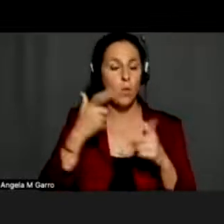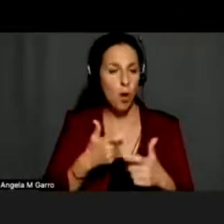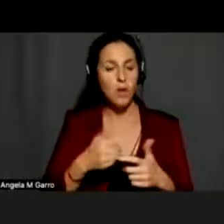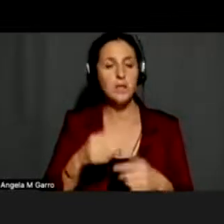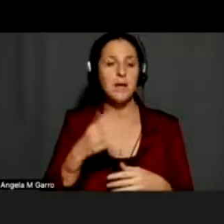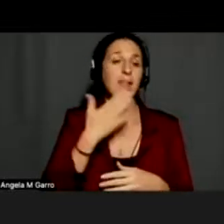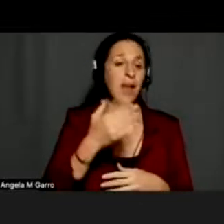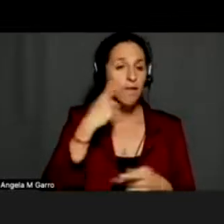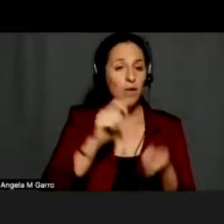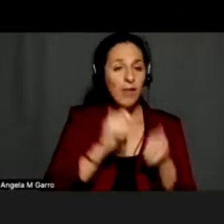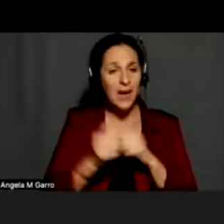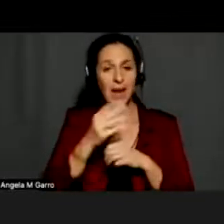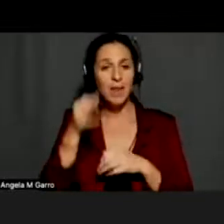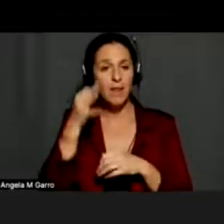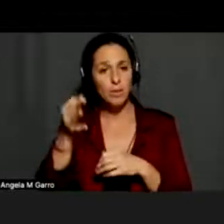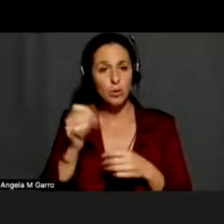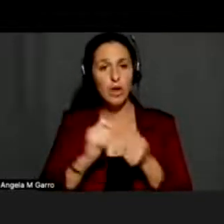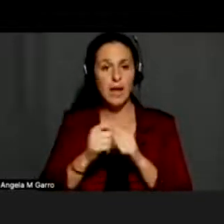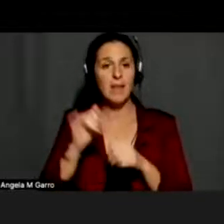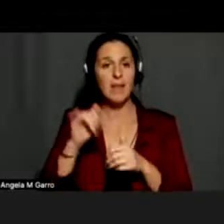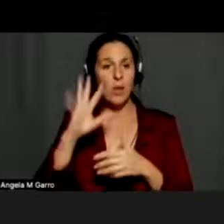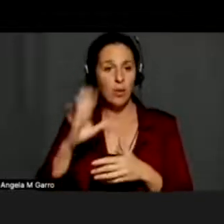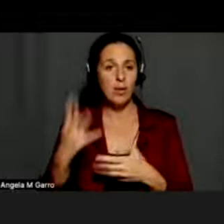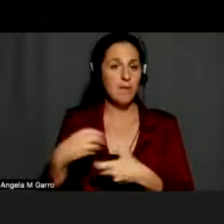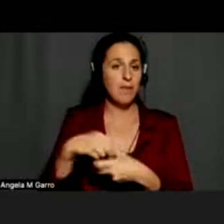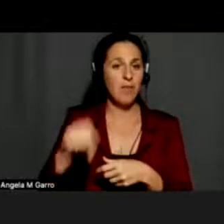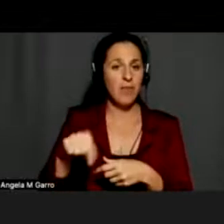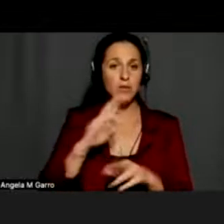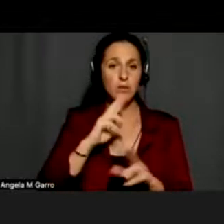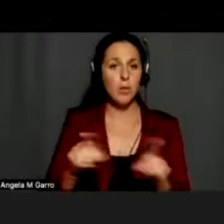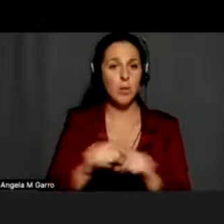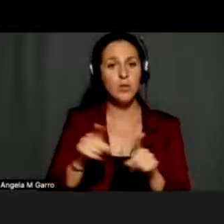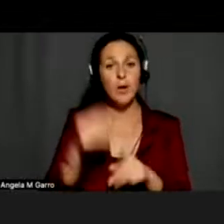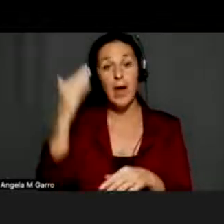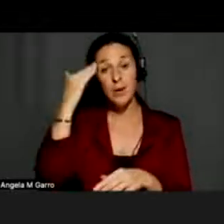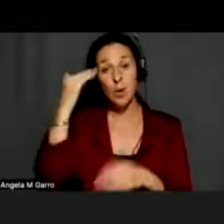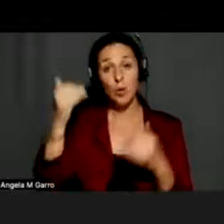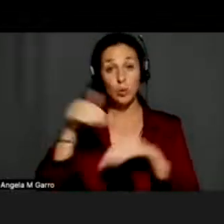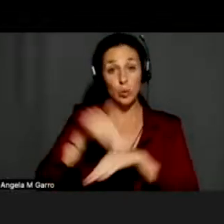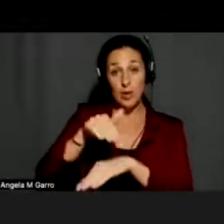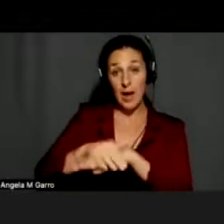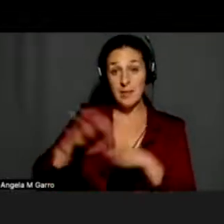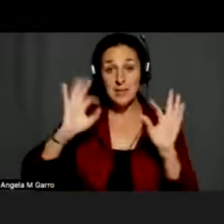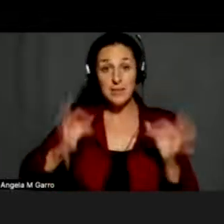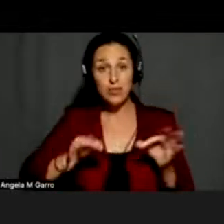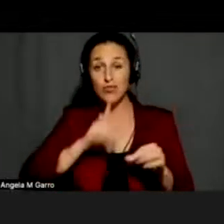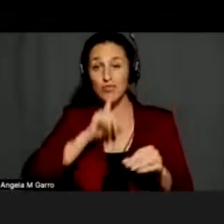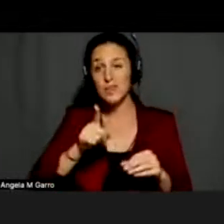on this report as well. I know that tonight's decision is really just